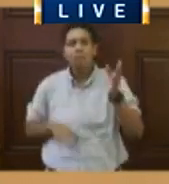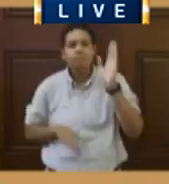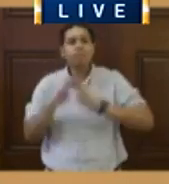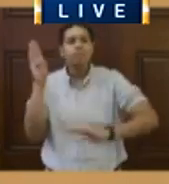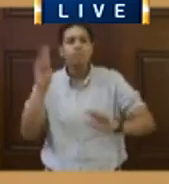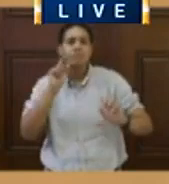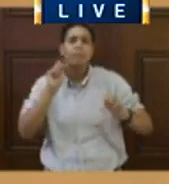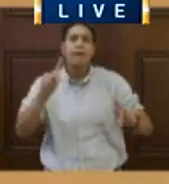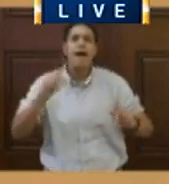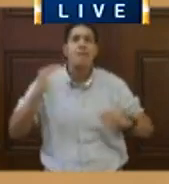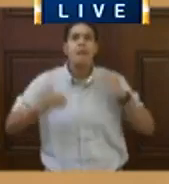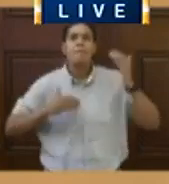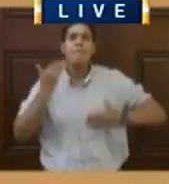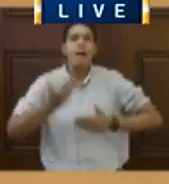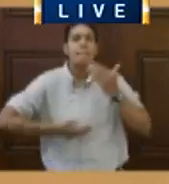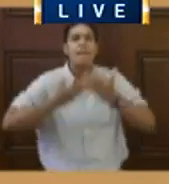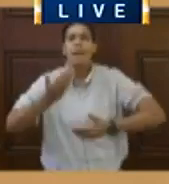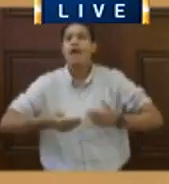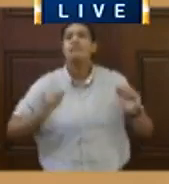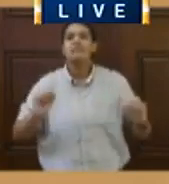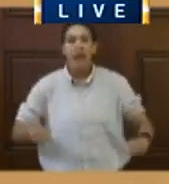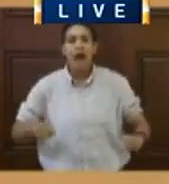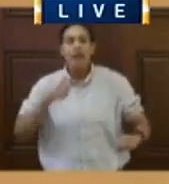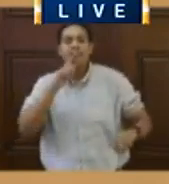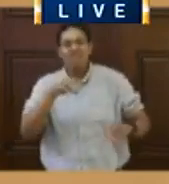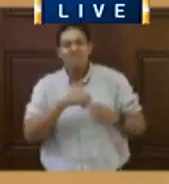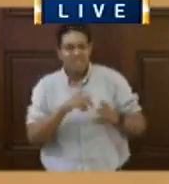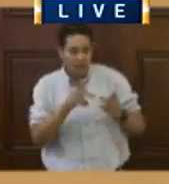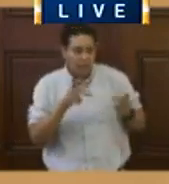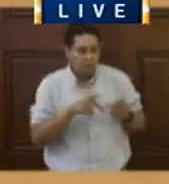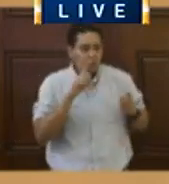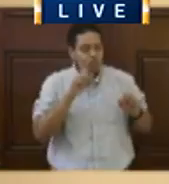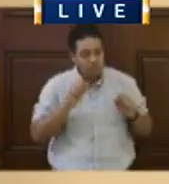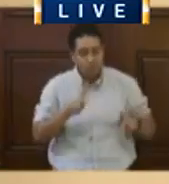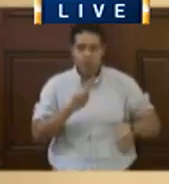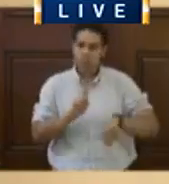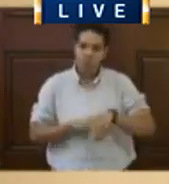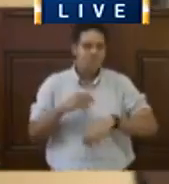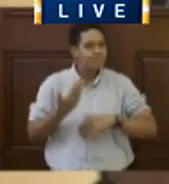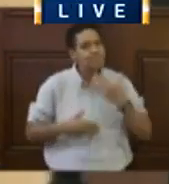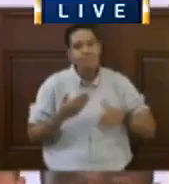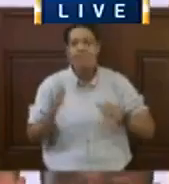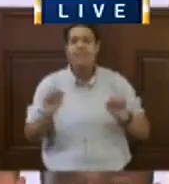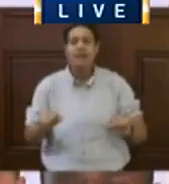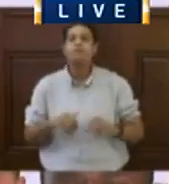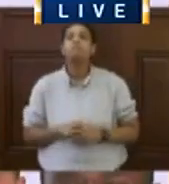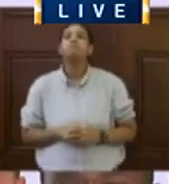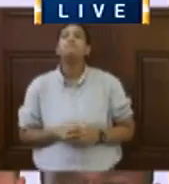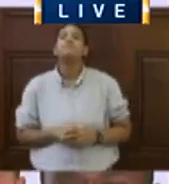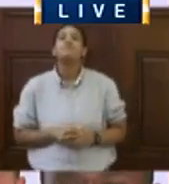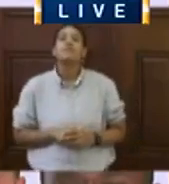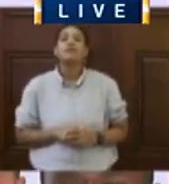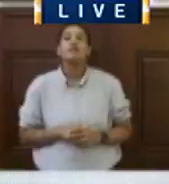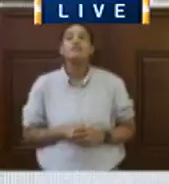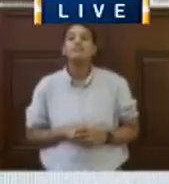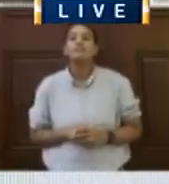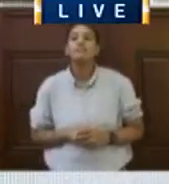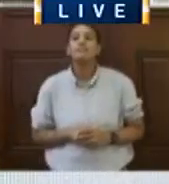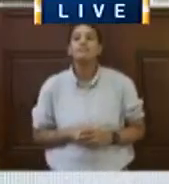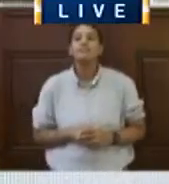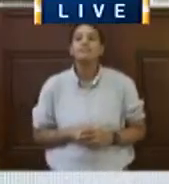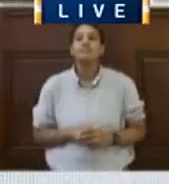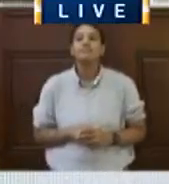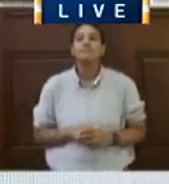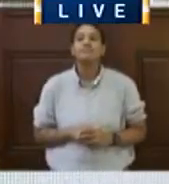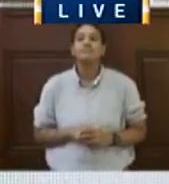on their feet and be in a position to resume. In addition to that, we recognize that there are